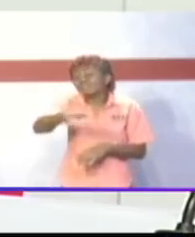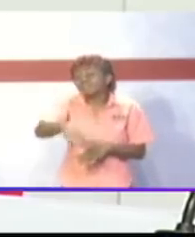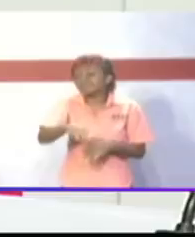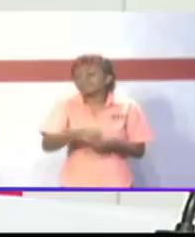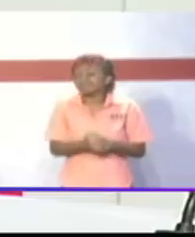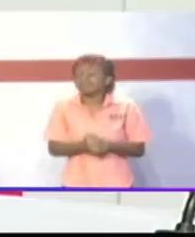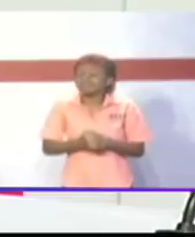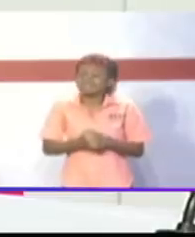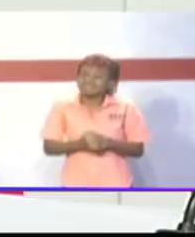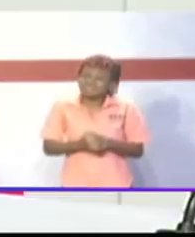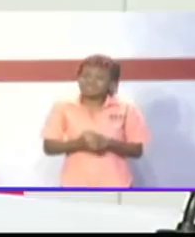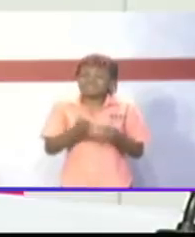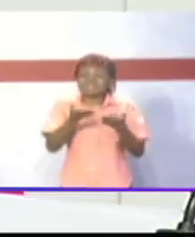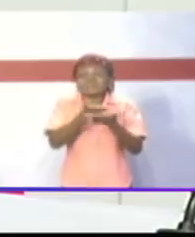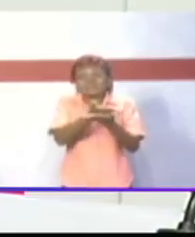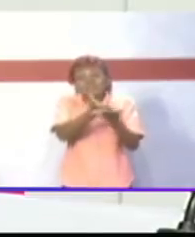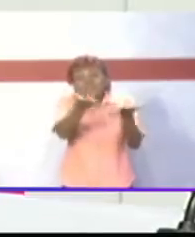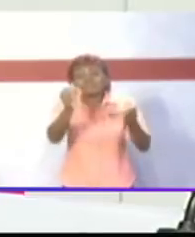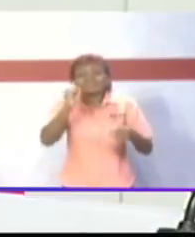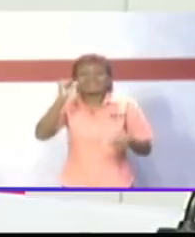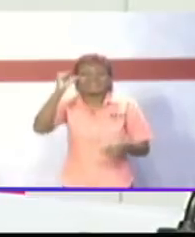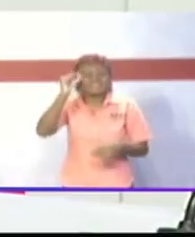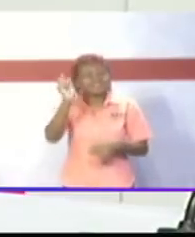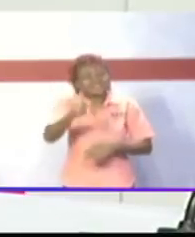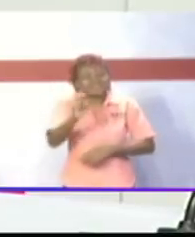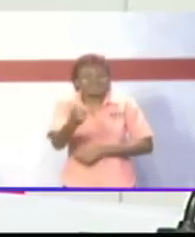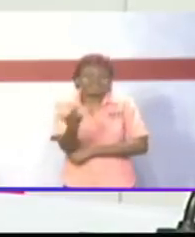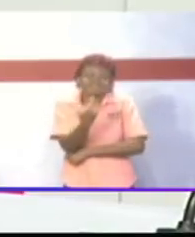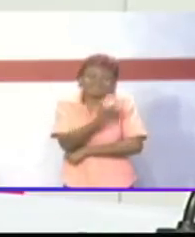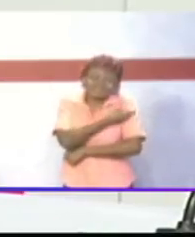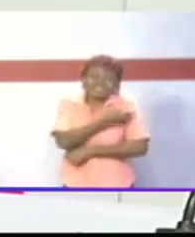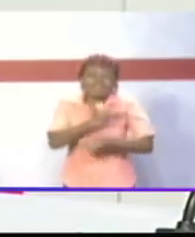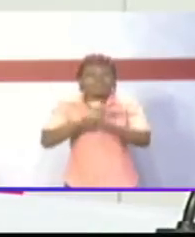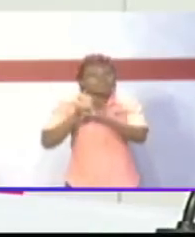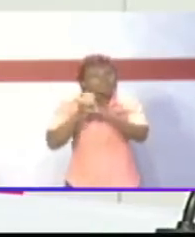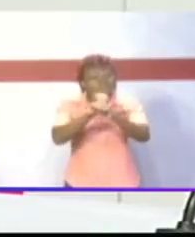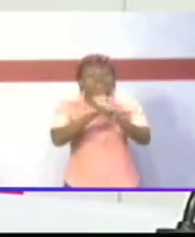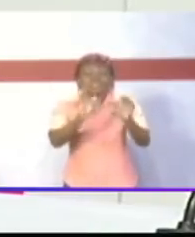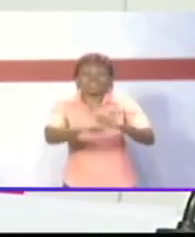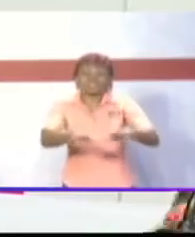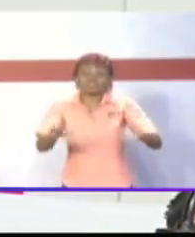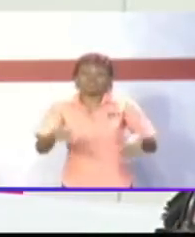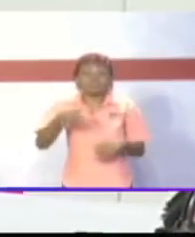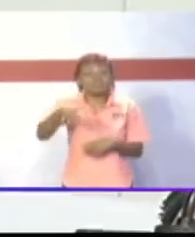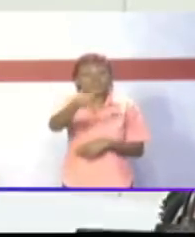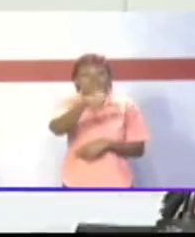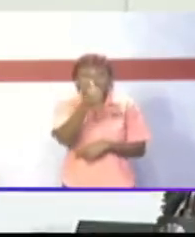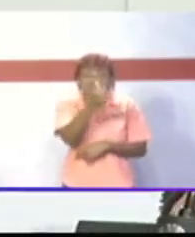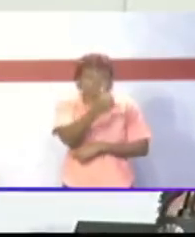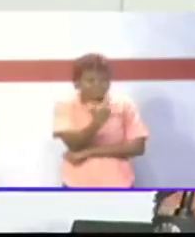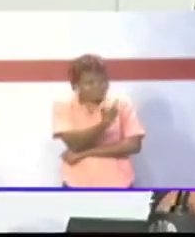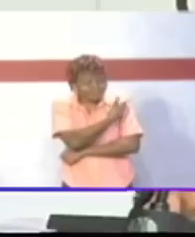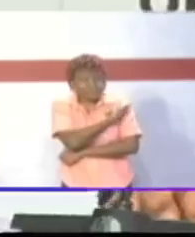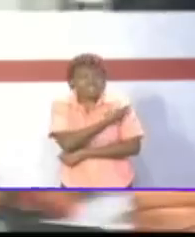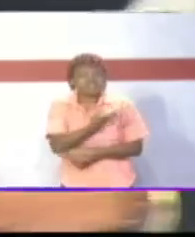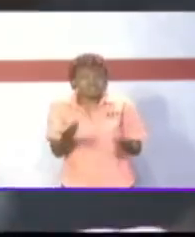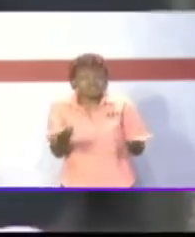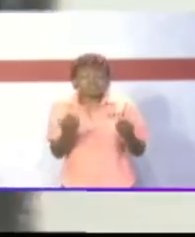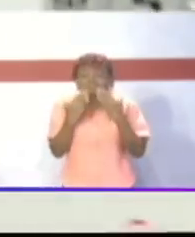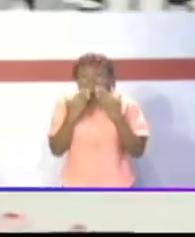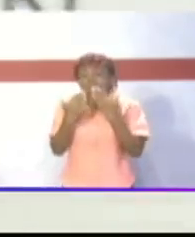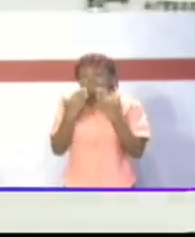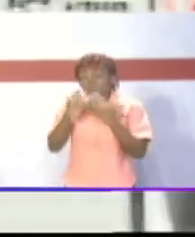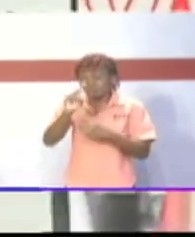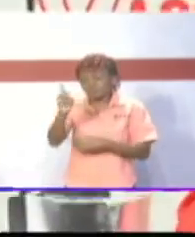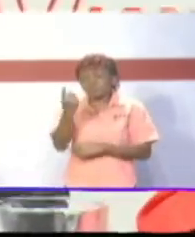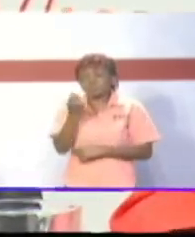and protect these children from acquiring COVID-19. So thank you very much for your question. Let me